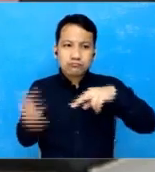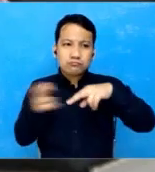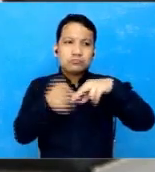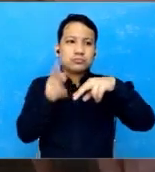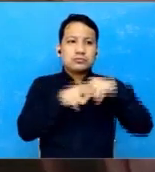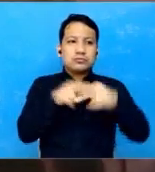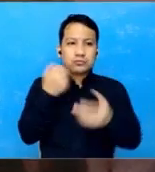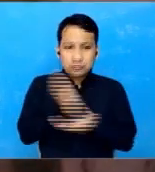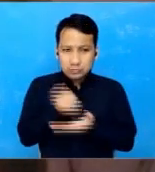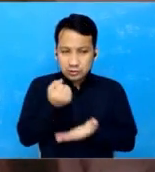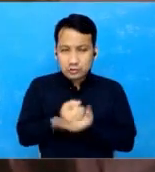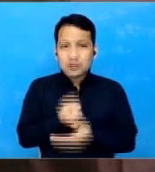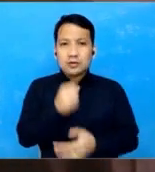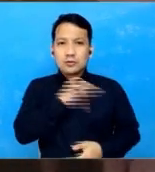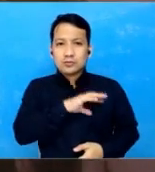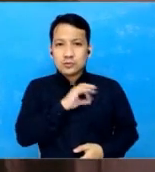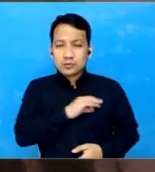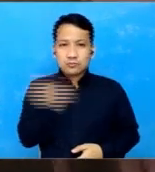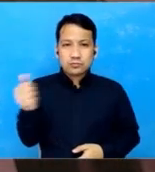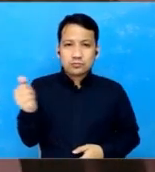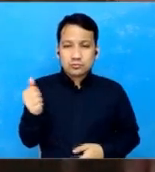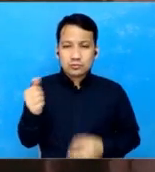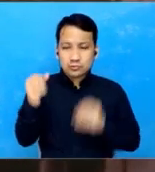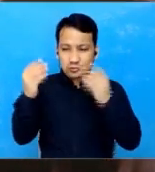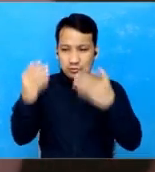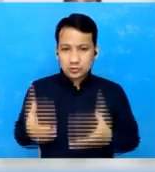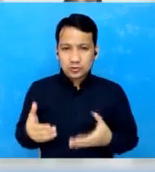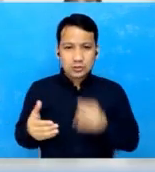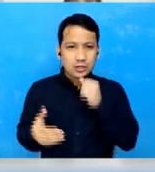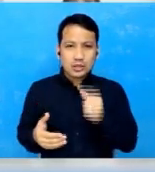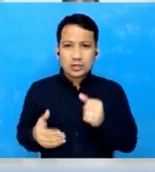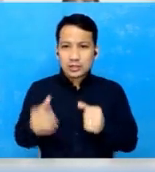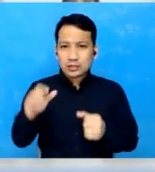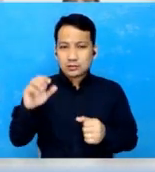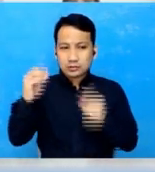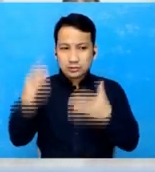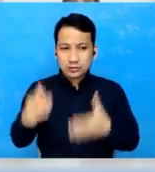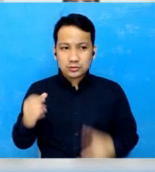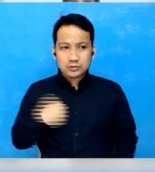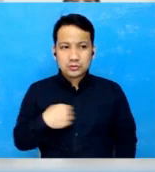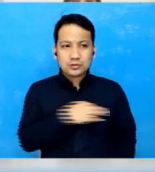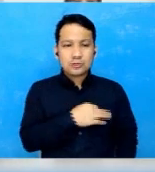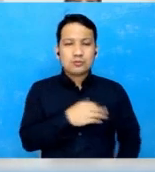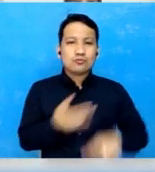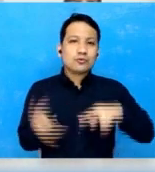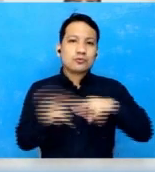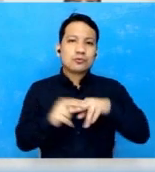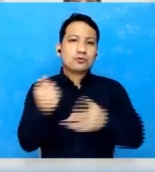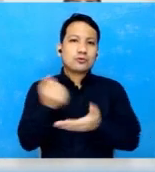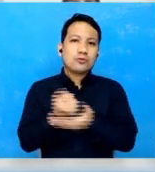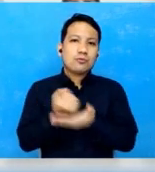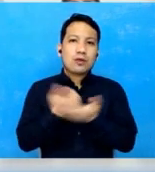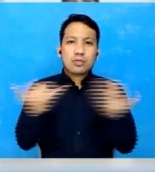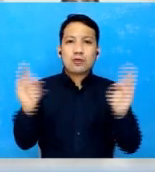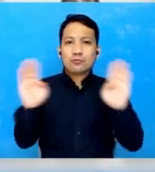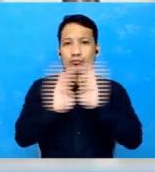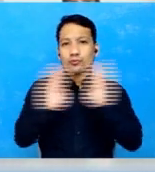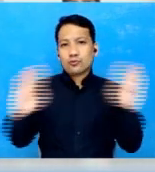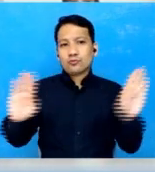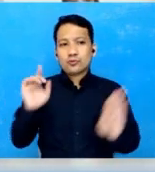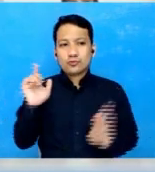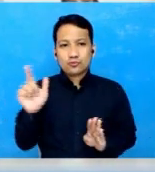the benefits of our teachers and non-teaching staff. Today, we are opening the school year